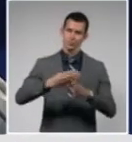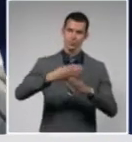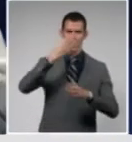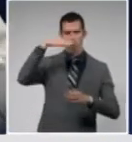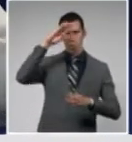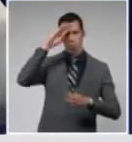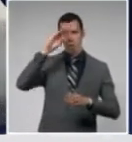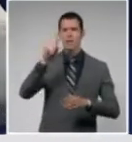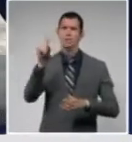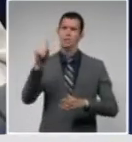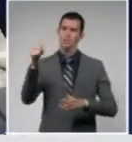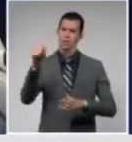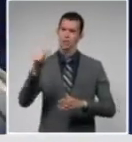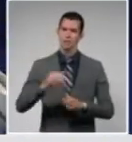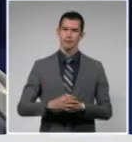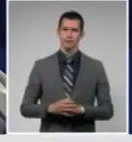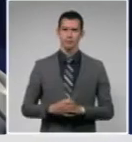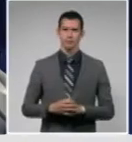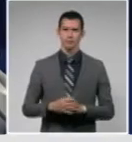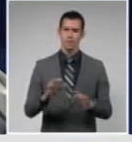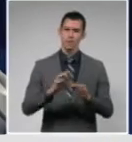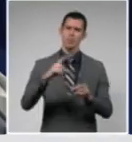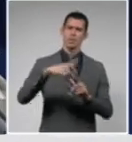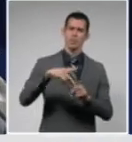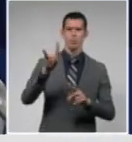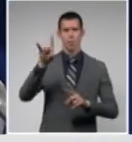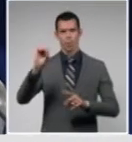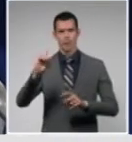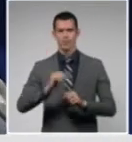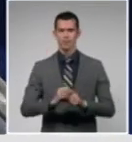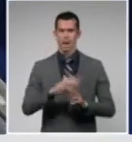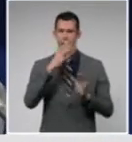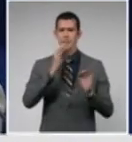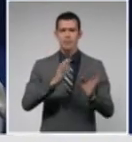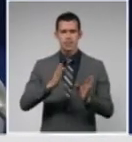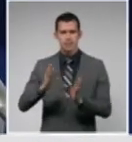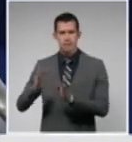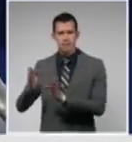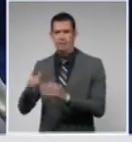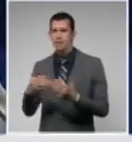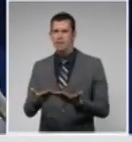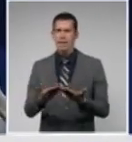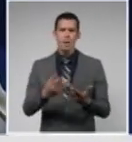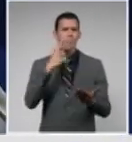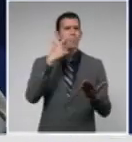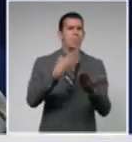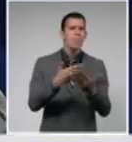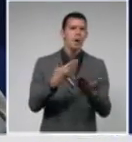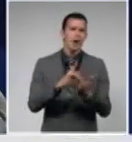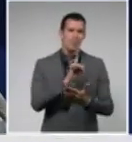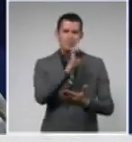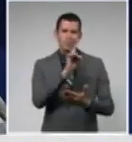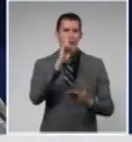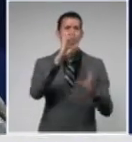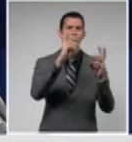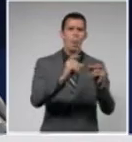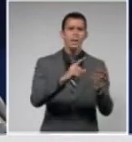foreigners, all of whom are Indian construction workers. 70 or